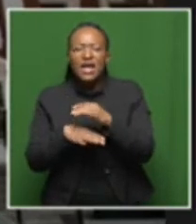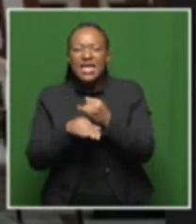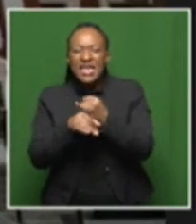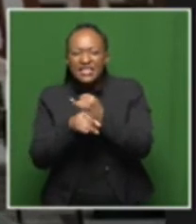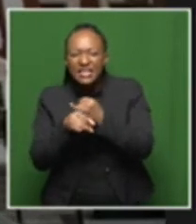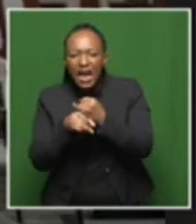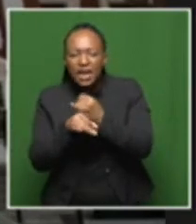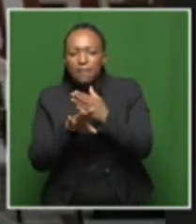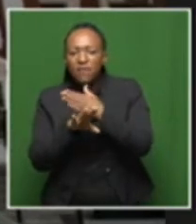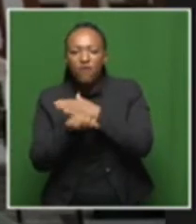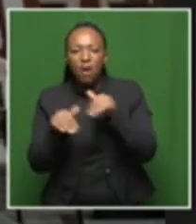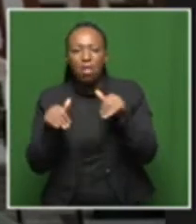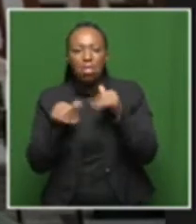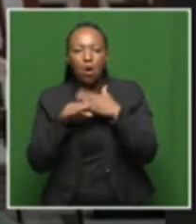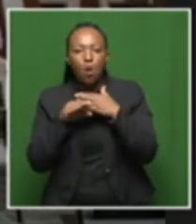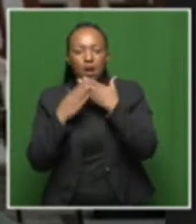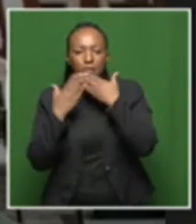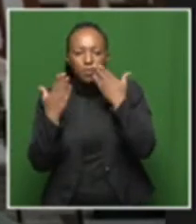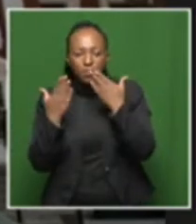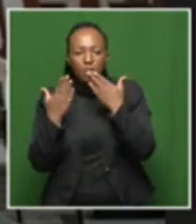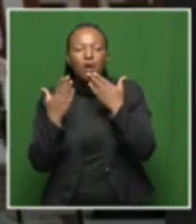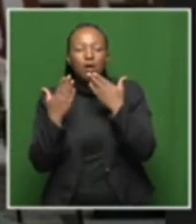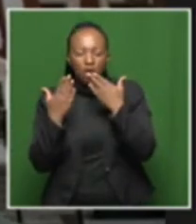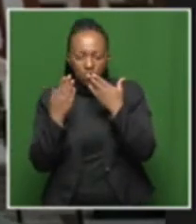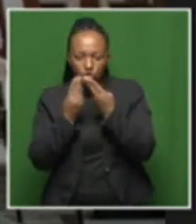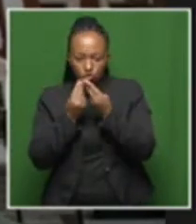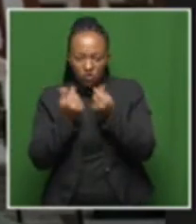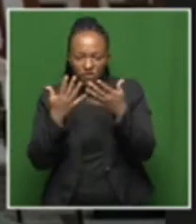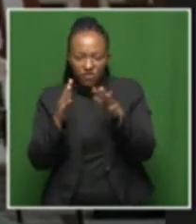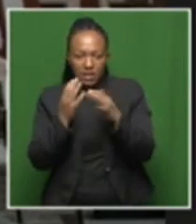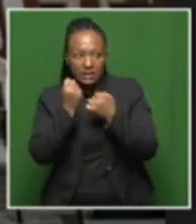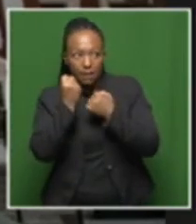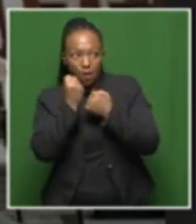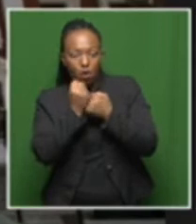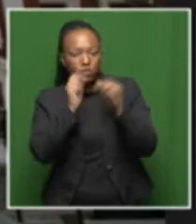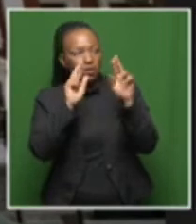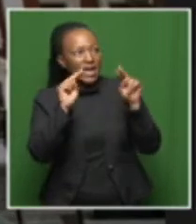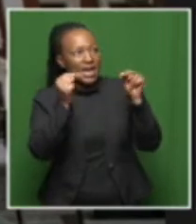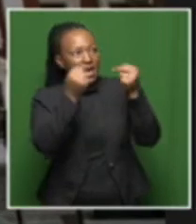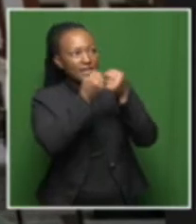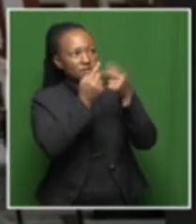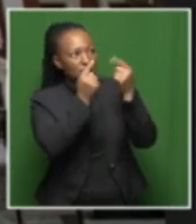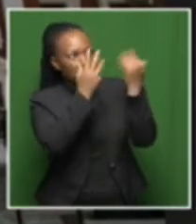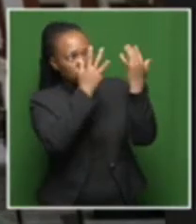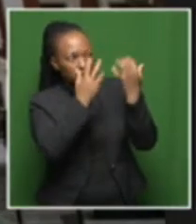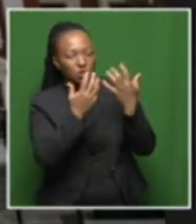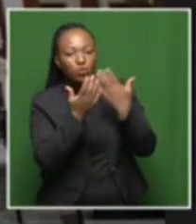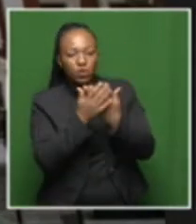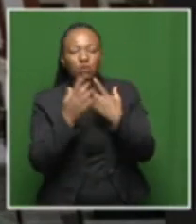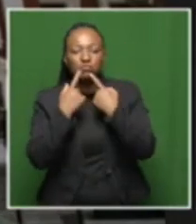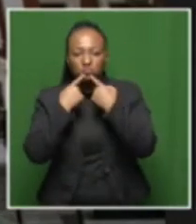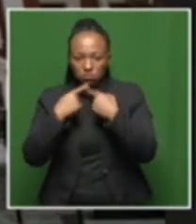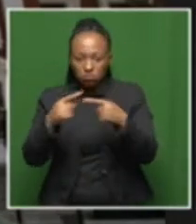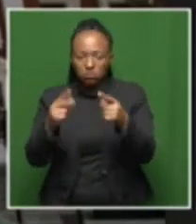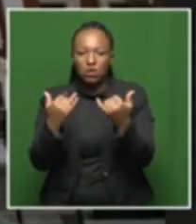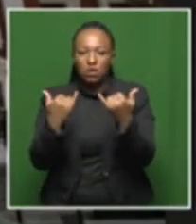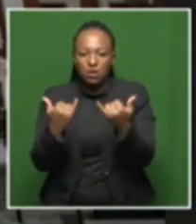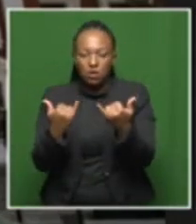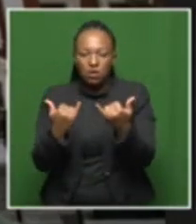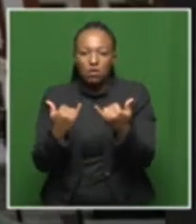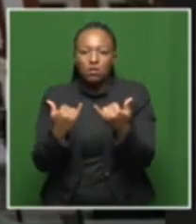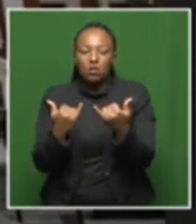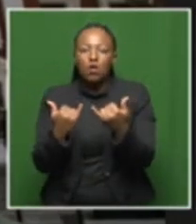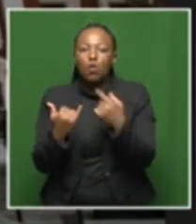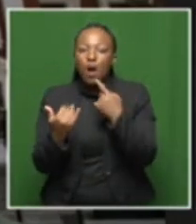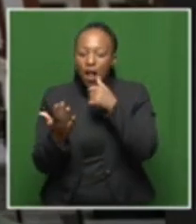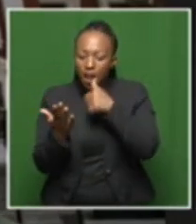to the support also from the Ministry of Finance and National Treasury, we can announce today, in fact, the circular